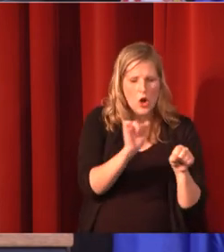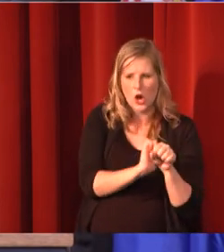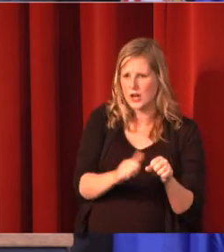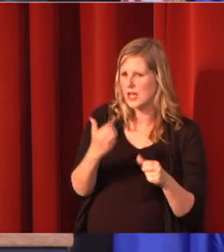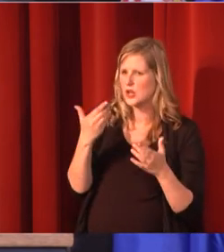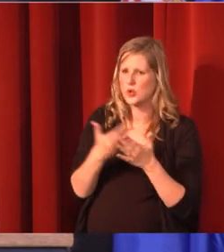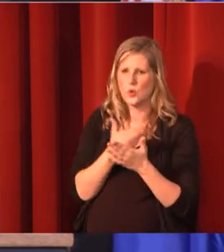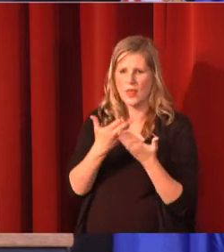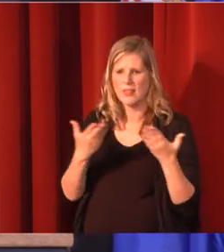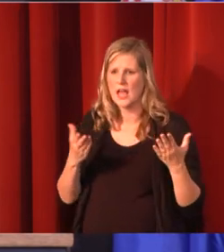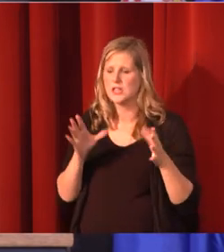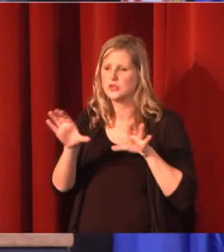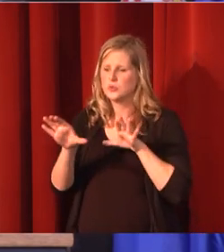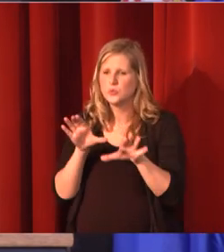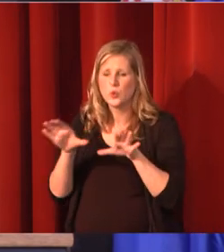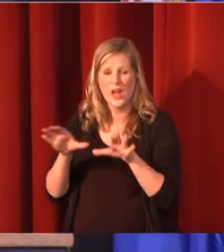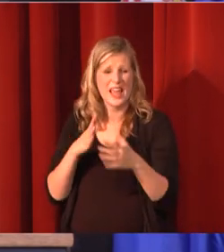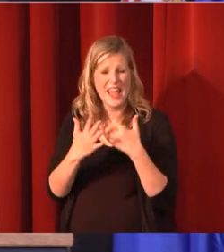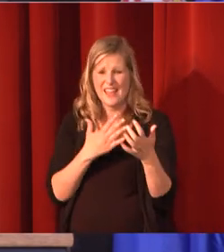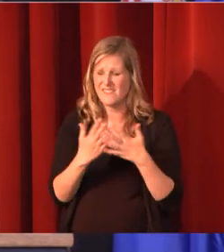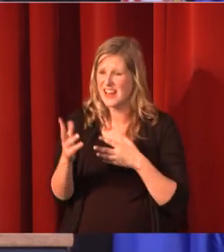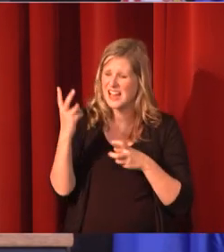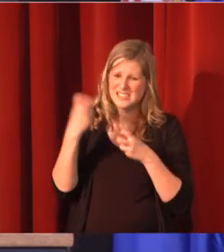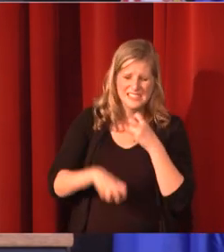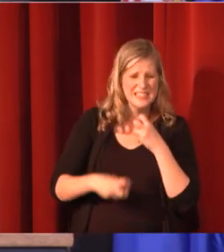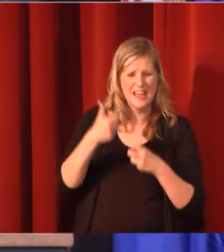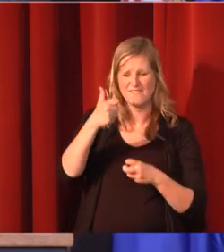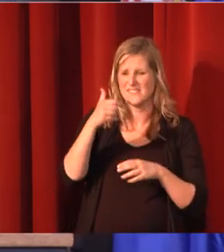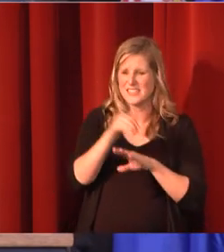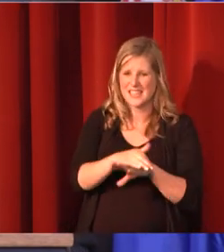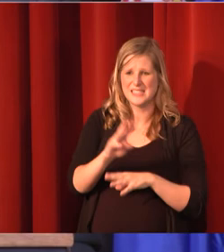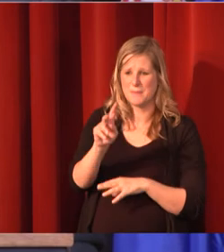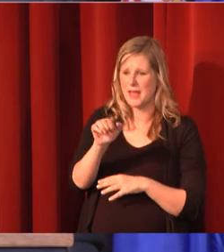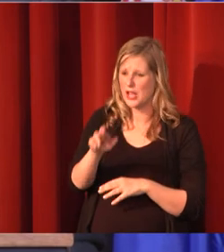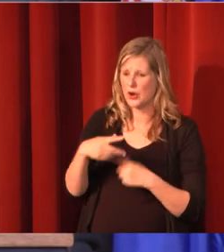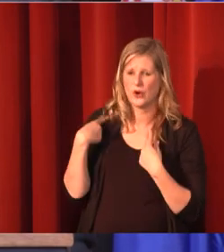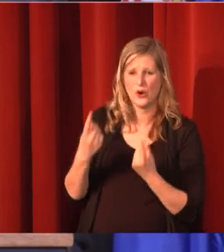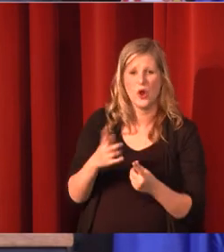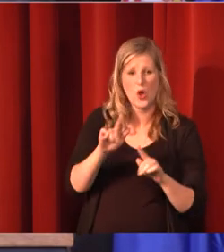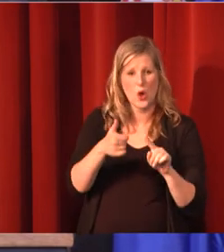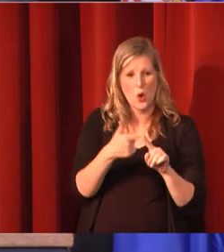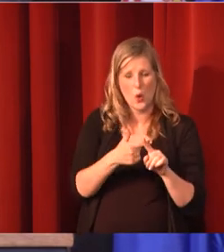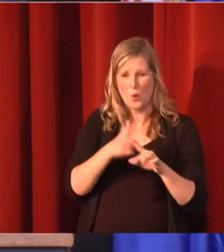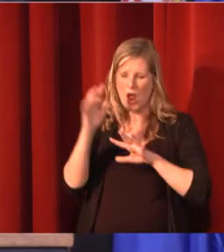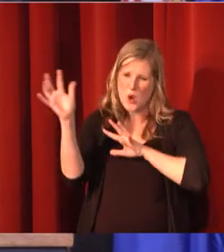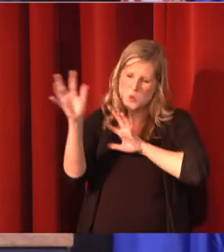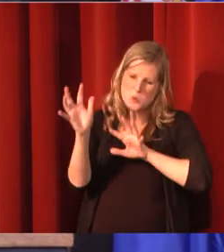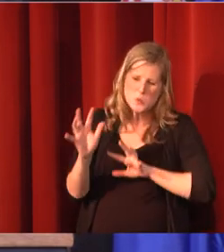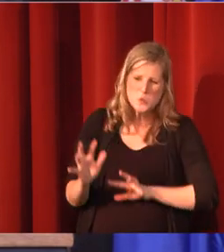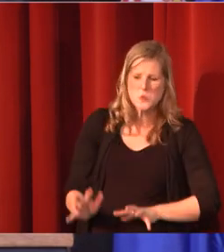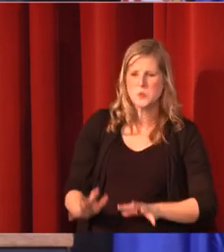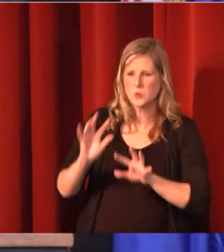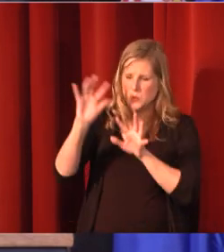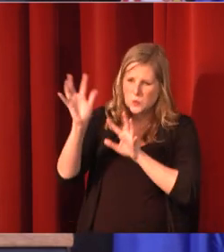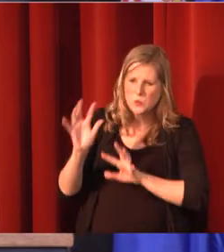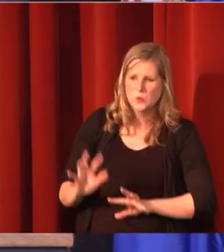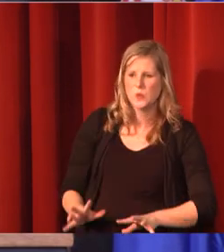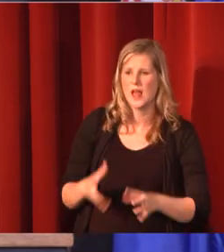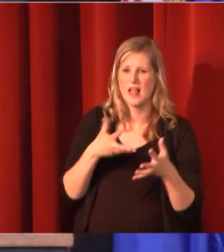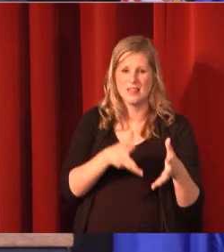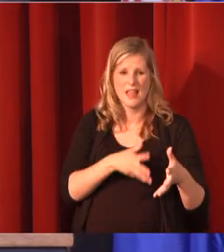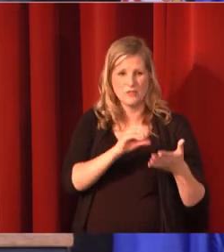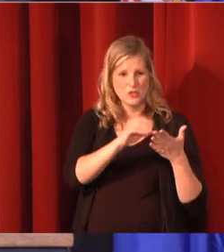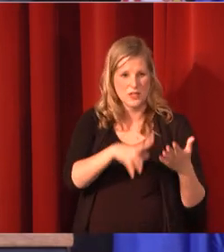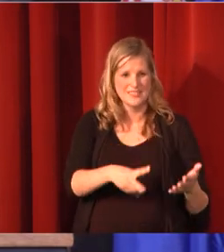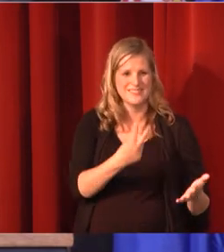things even on one of my toughest nights yet as mayor when blizzard conditions left some of our students